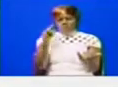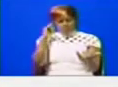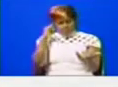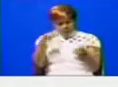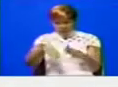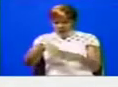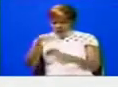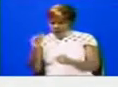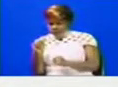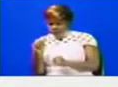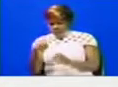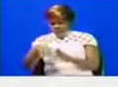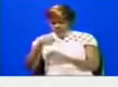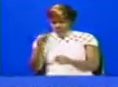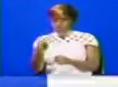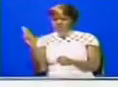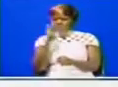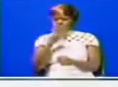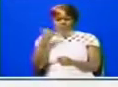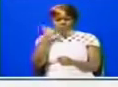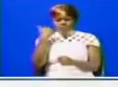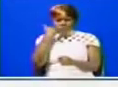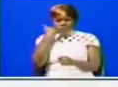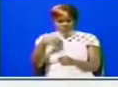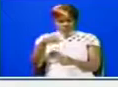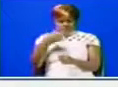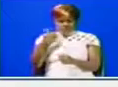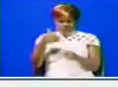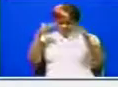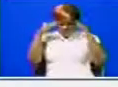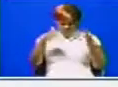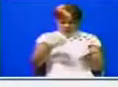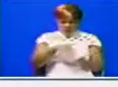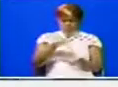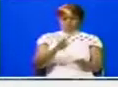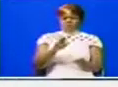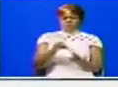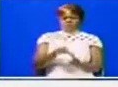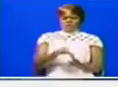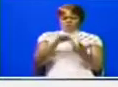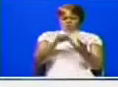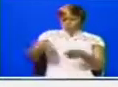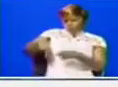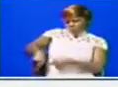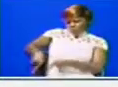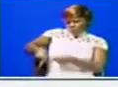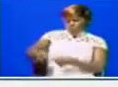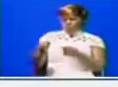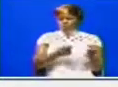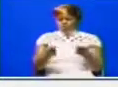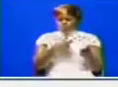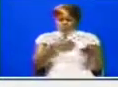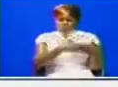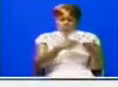you know, out of these danger diseases. So I think if we just put more effort on this, especially on diarrheal control and